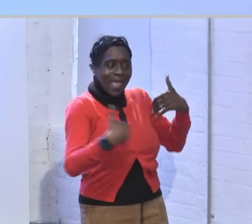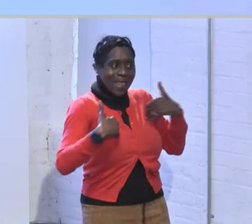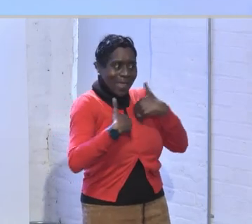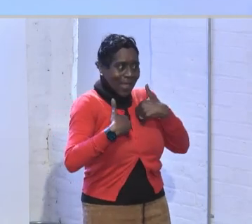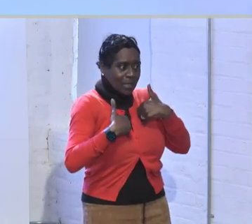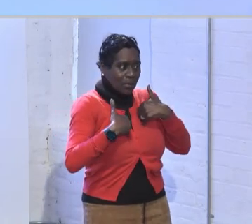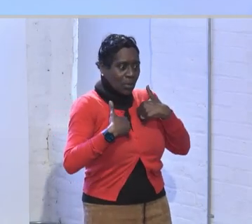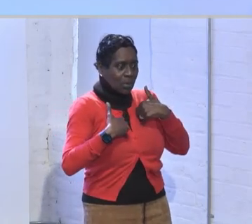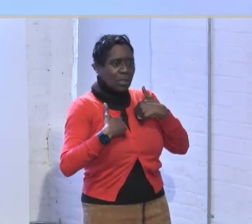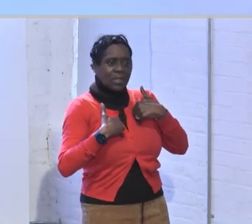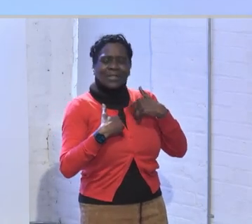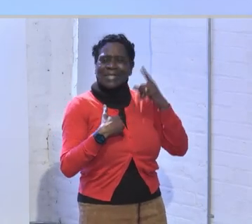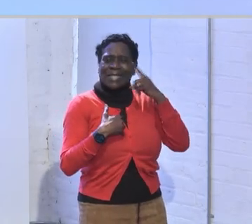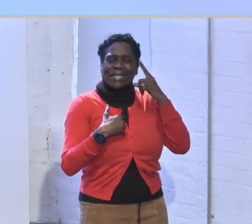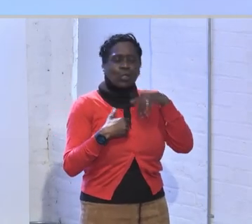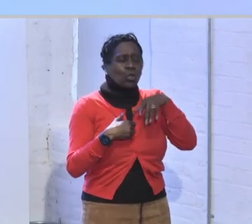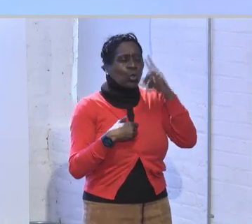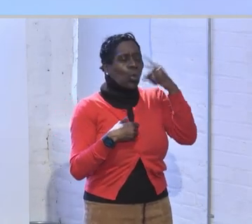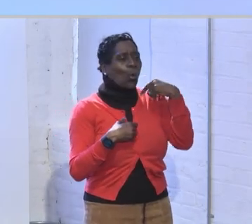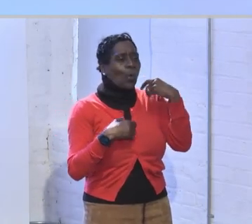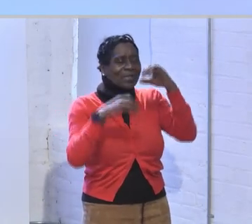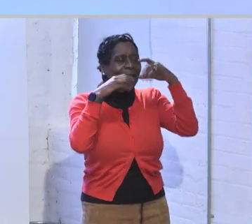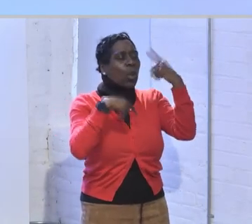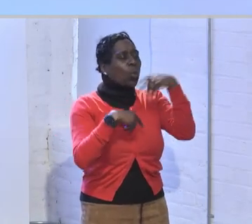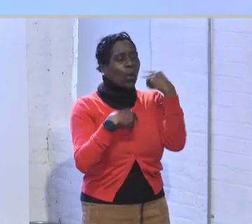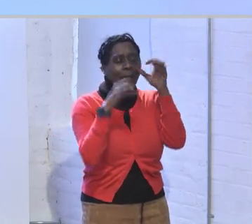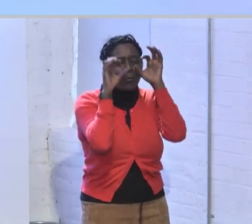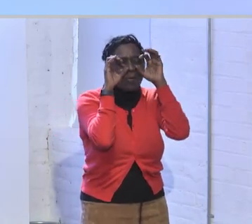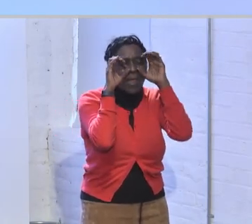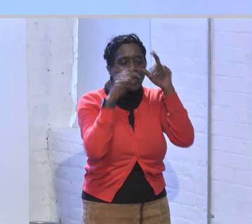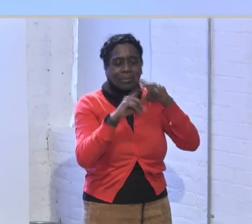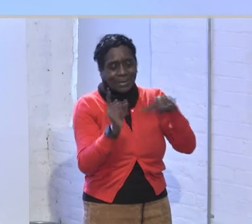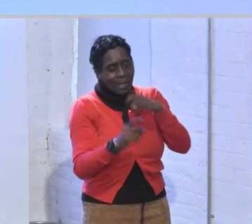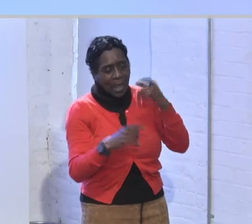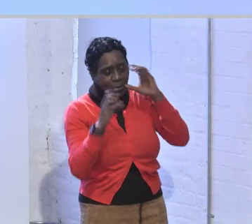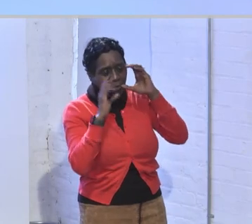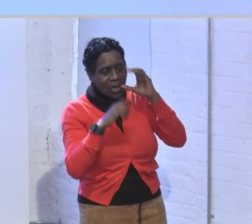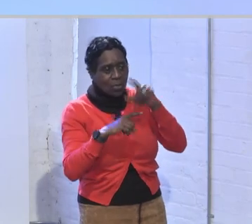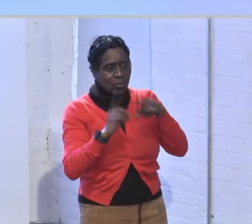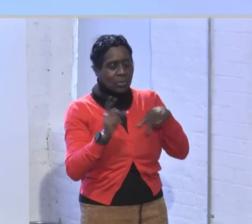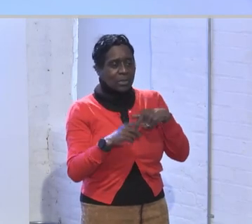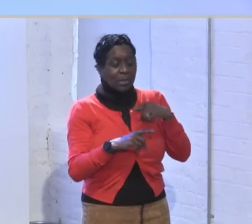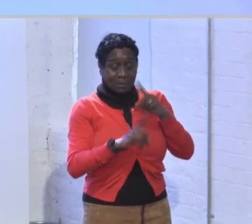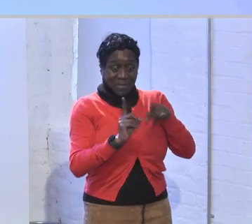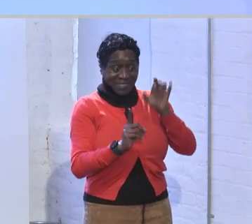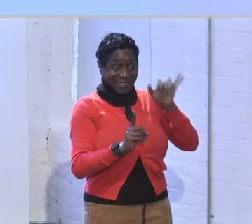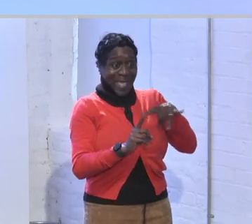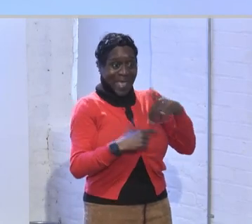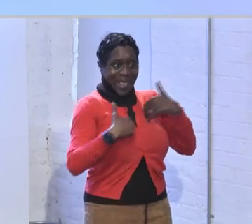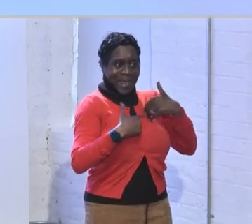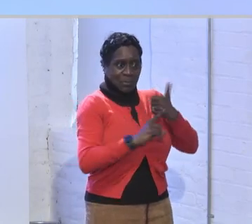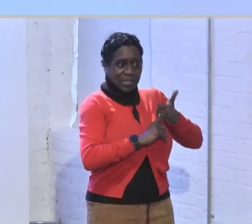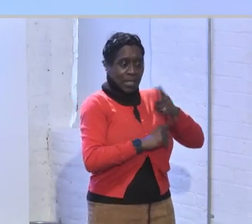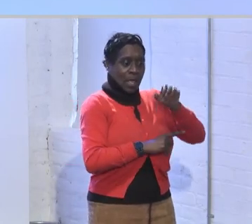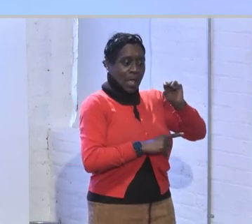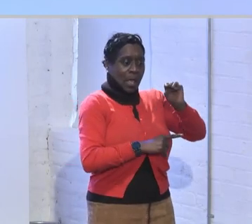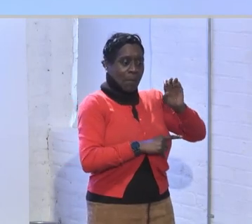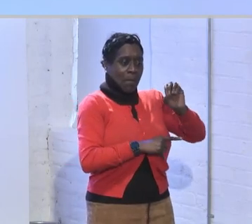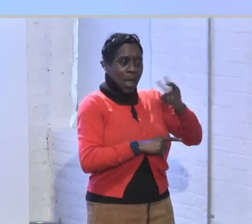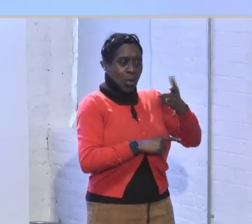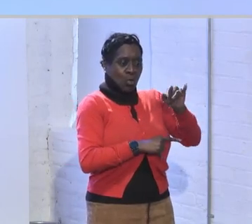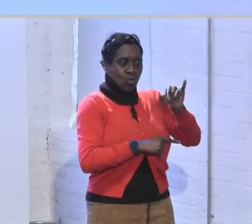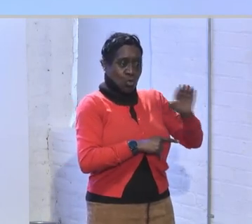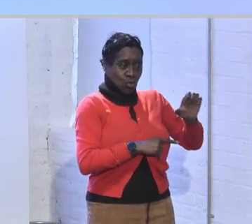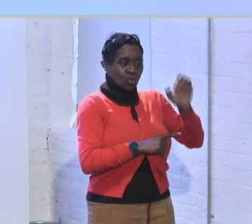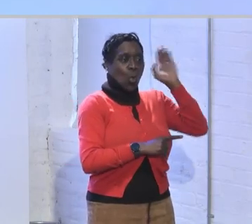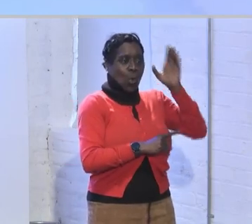like a mongoose on this earth? Isn't he amazing and creative? And isn't it fun to learn about God's creation? It's just not rocket